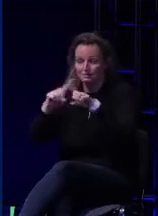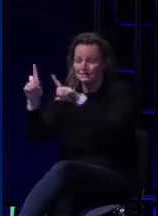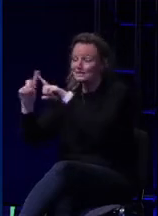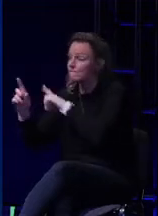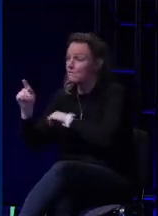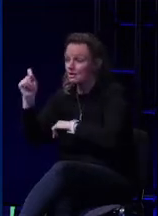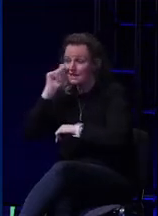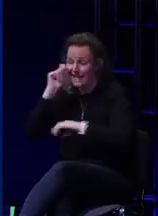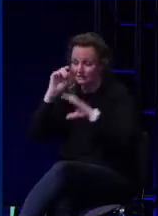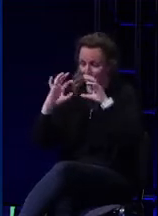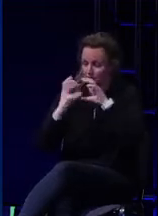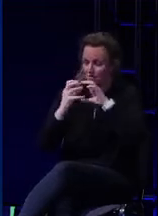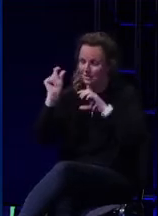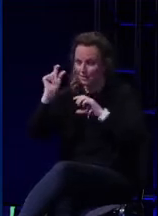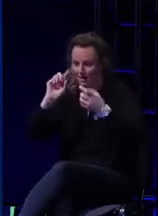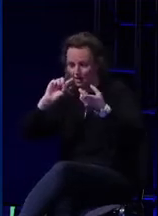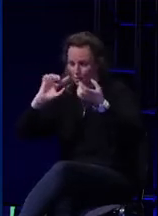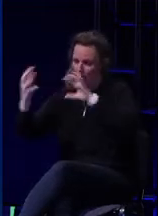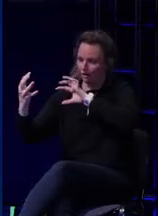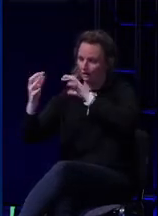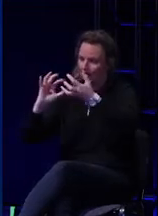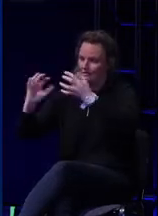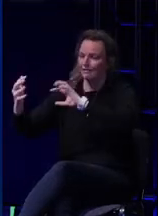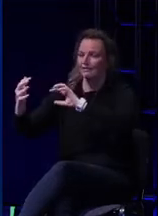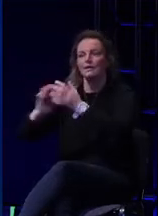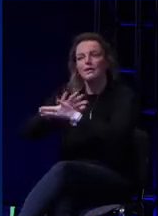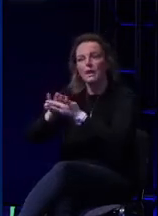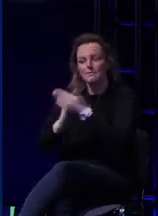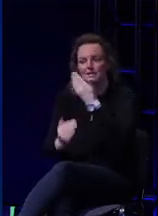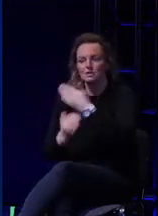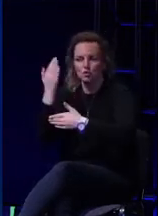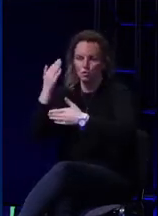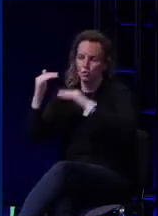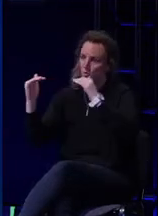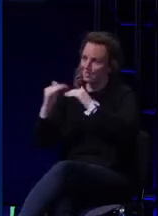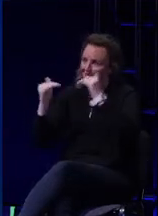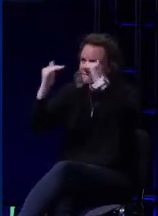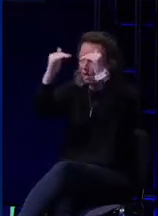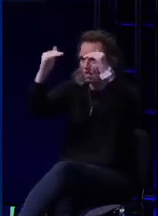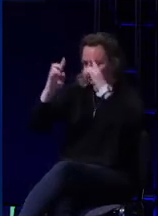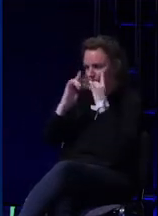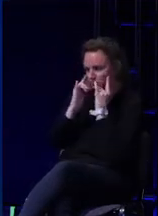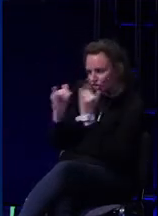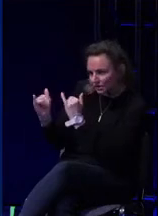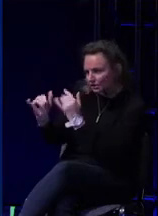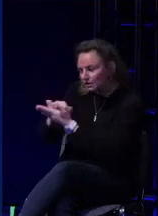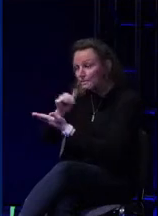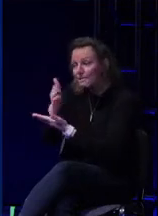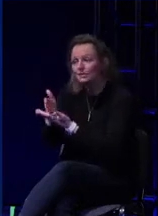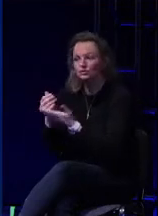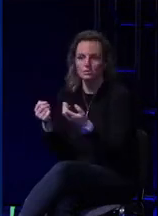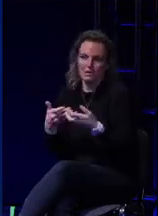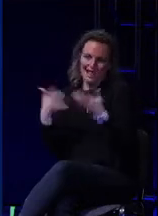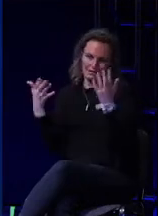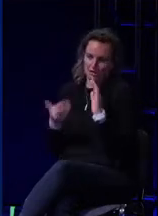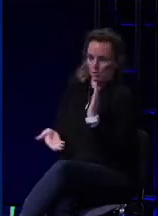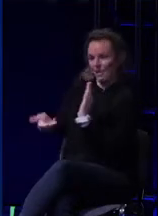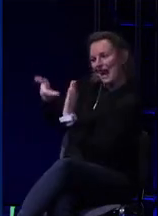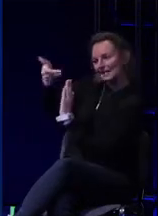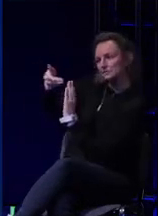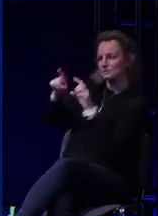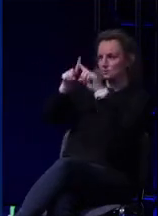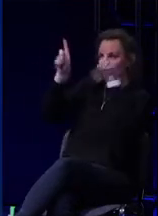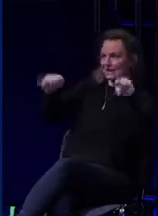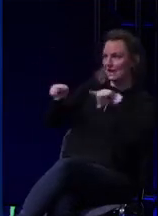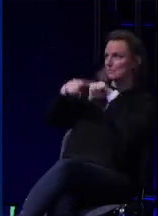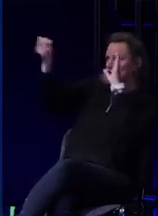beautifully wonky, right? But it required a whole new level of profiling to make sure that the stuff that we were adding into those images